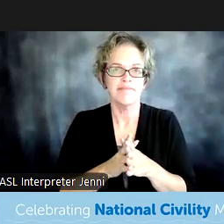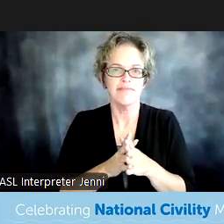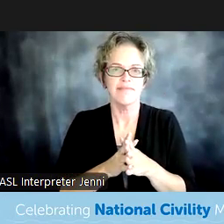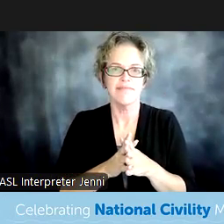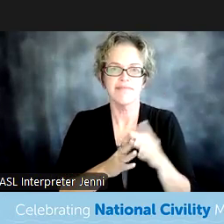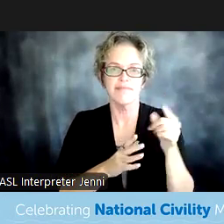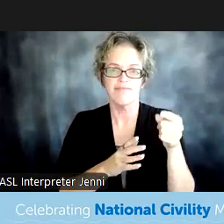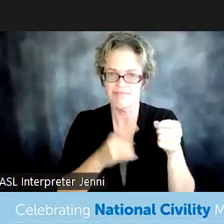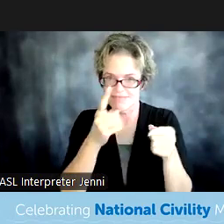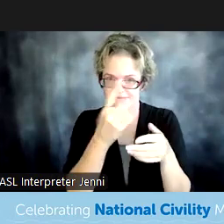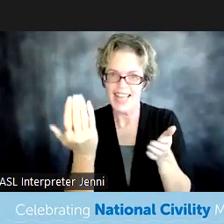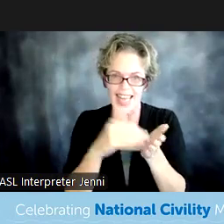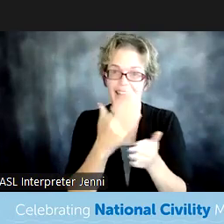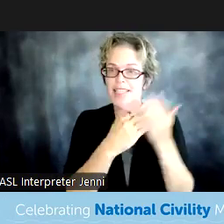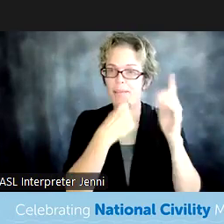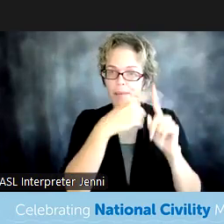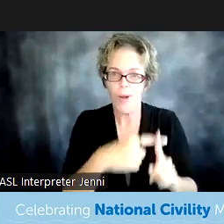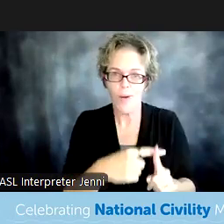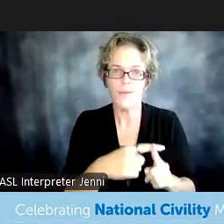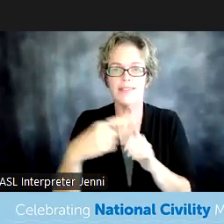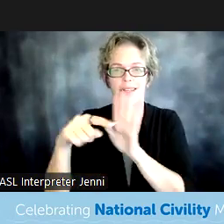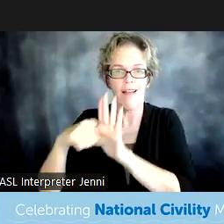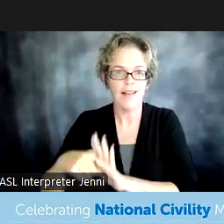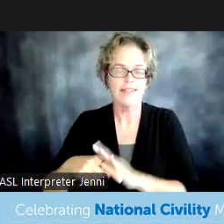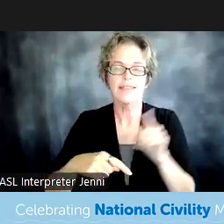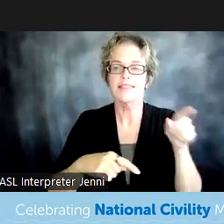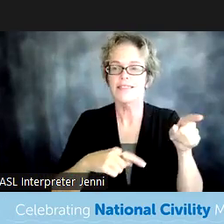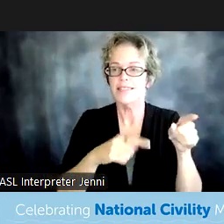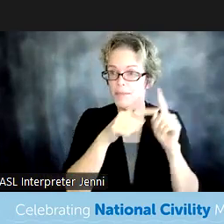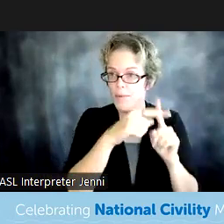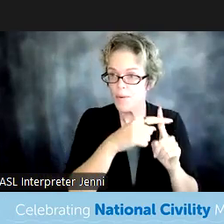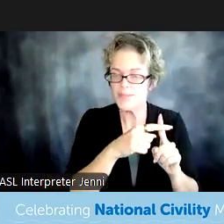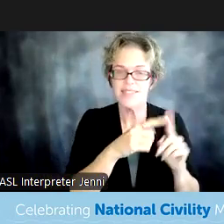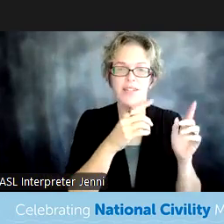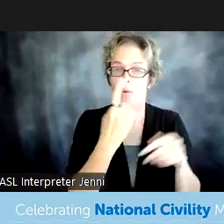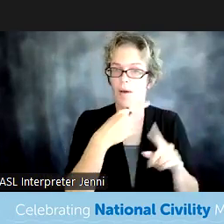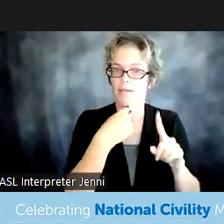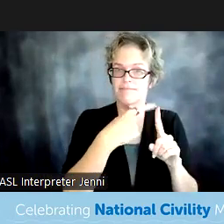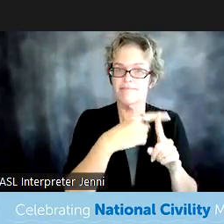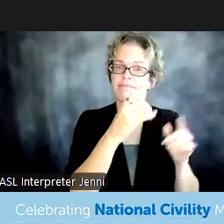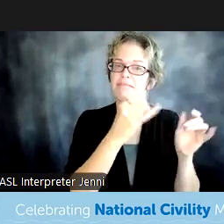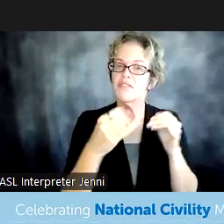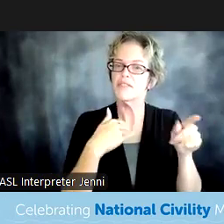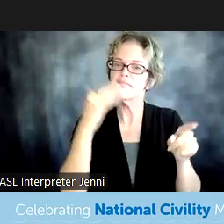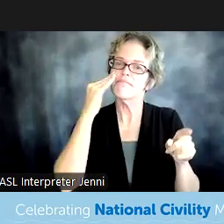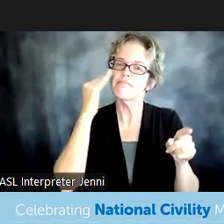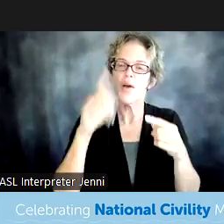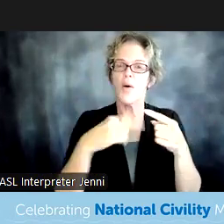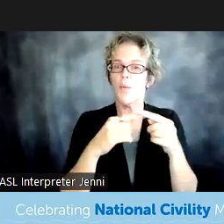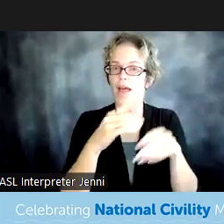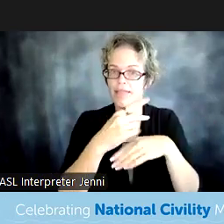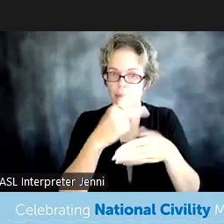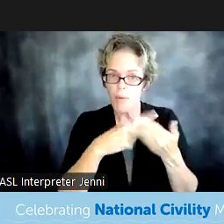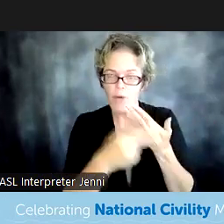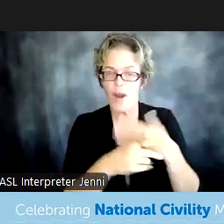And again, some of the pros and cons for this were individuals. One of the pros was individuals have awareness when the program has openings and when they can